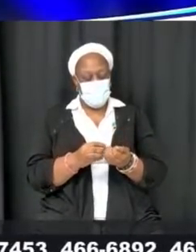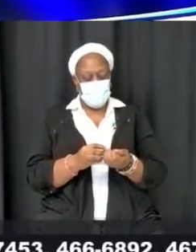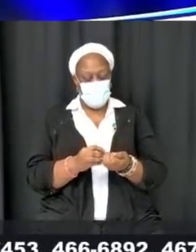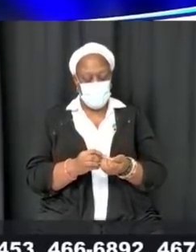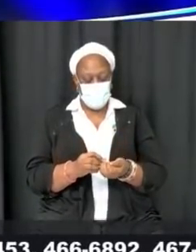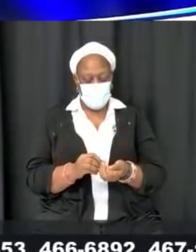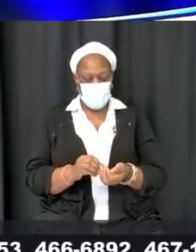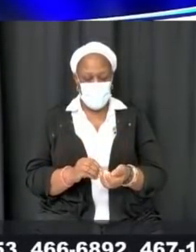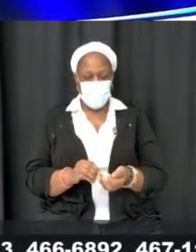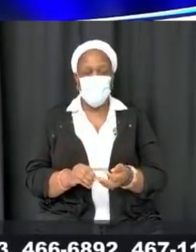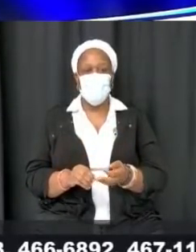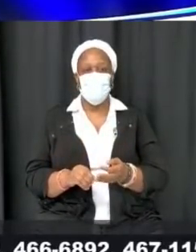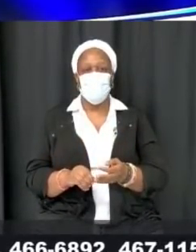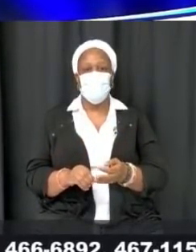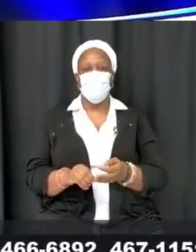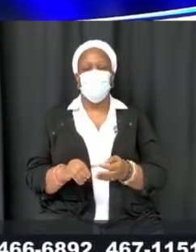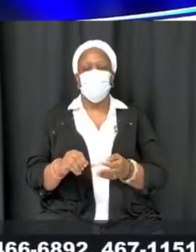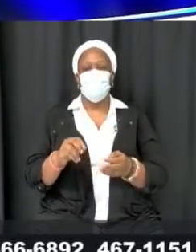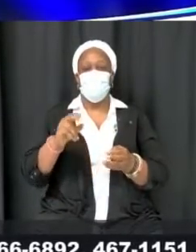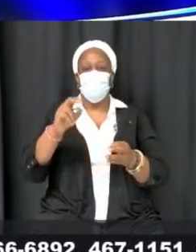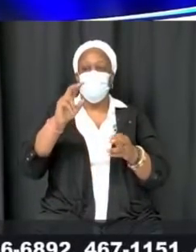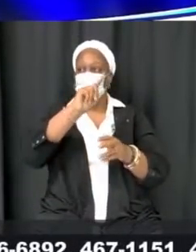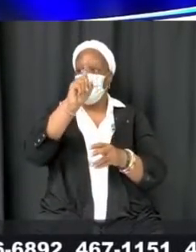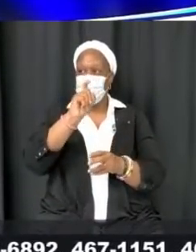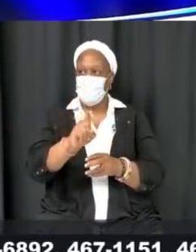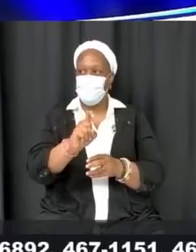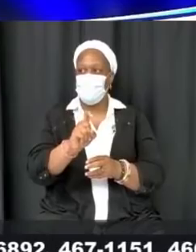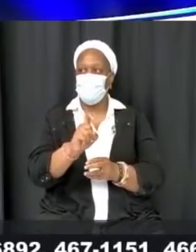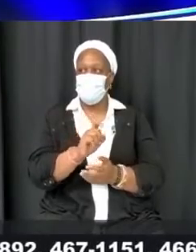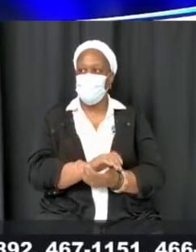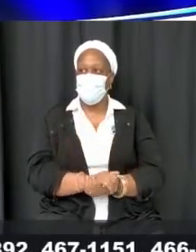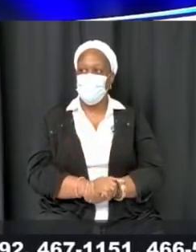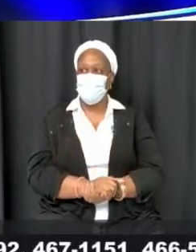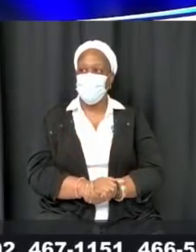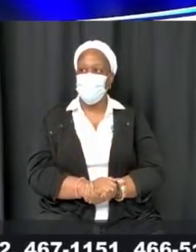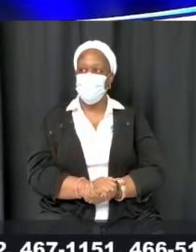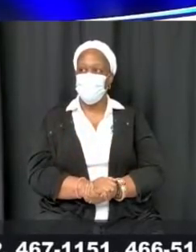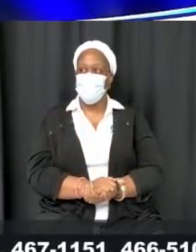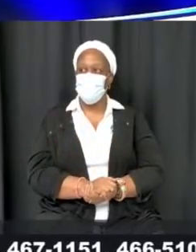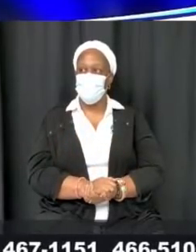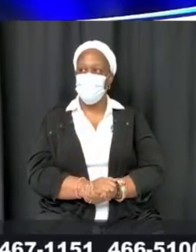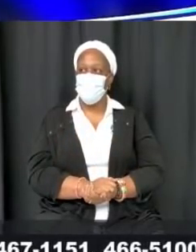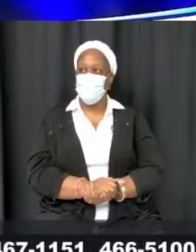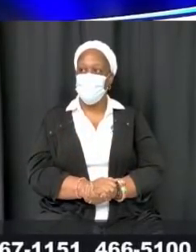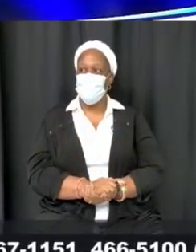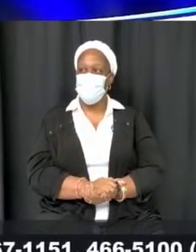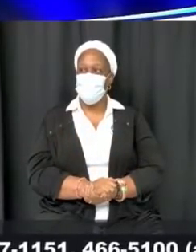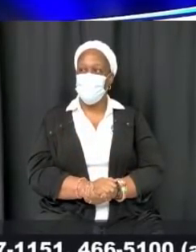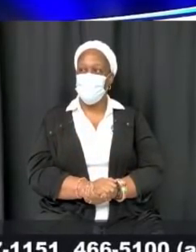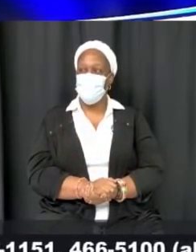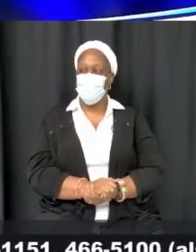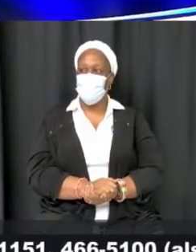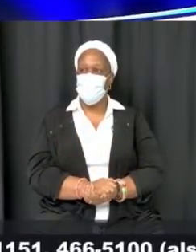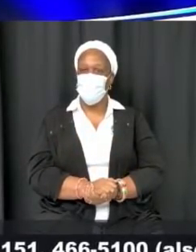Did case number 16 come into contact with case number 15?